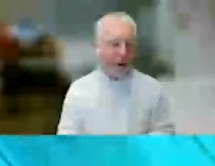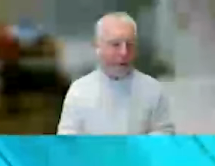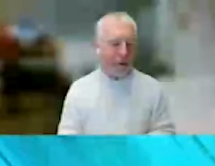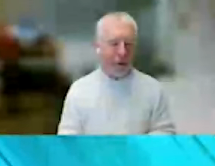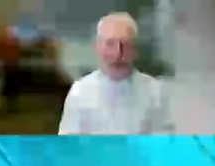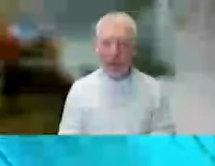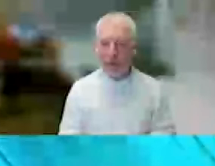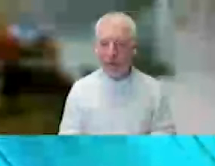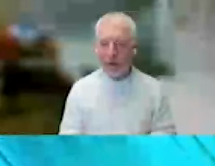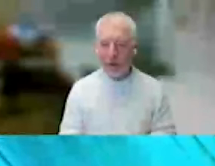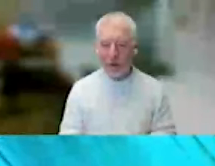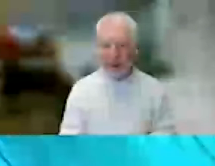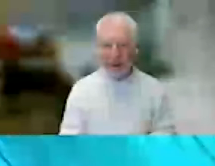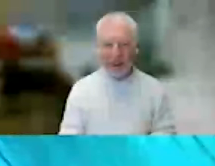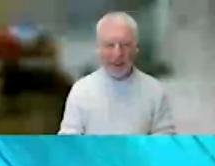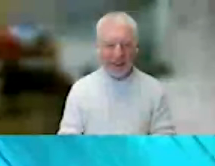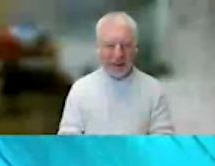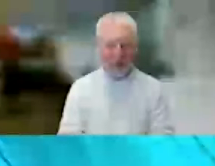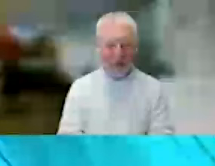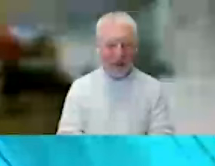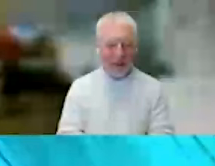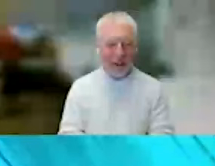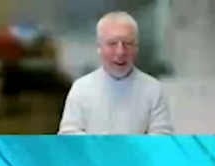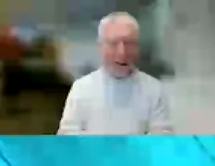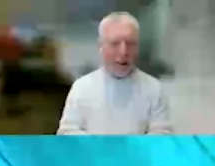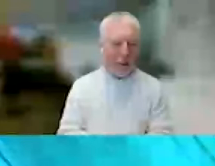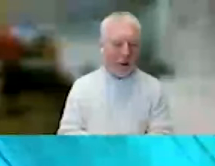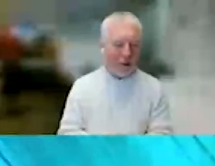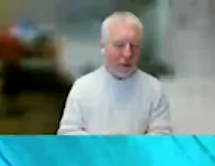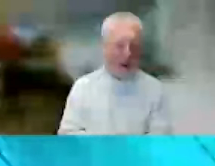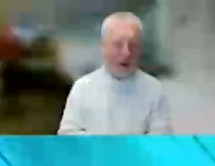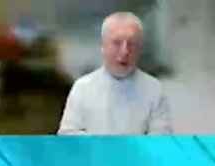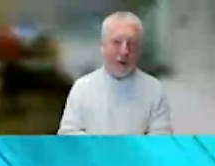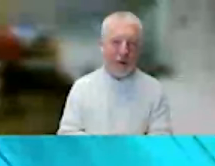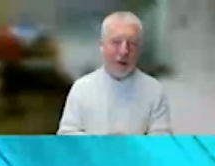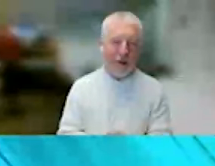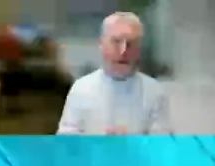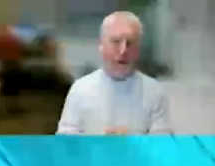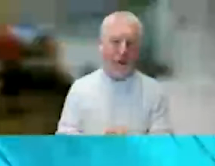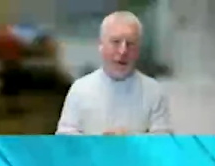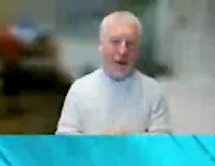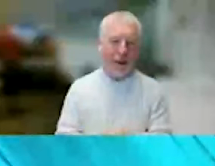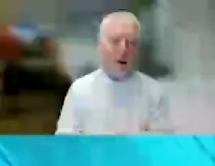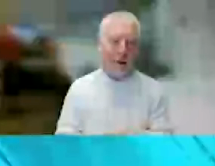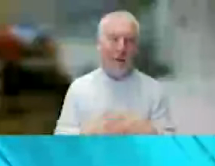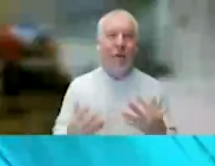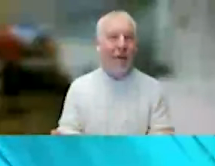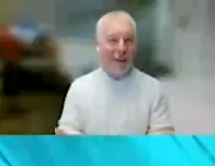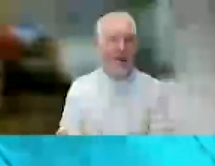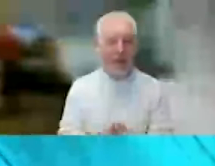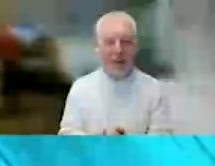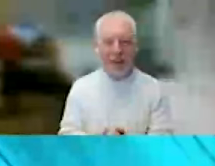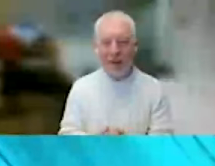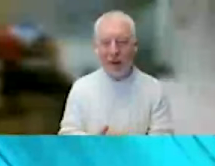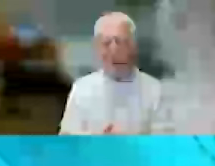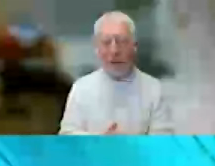And this is my favorite example of several of those ideas. This was a series that we produced with Patrick Colbert from Faculty of Forestry. It was my first